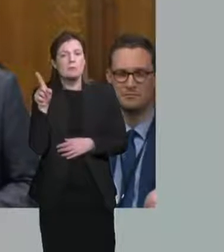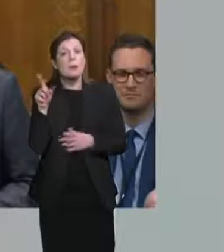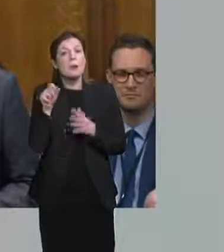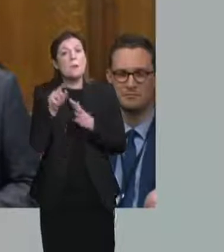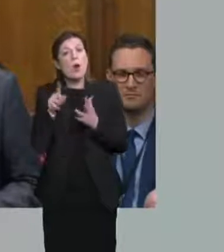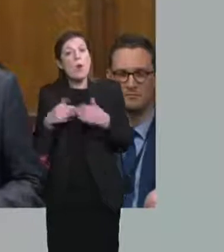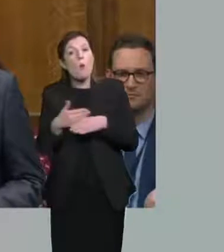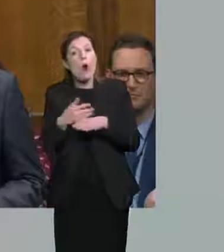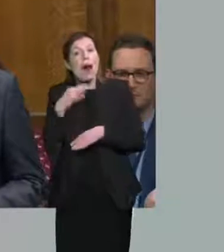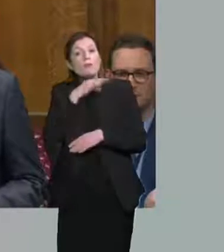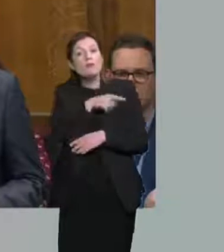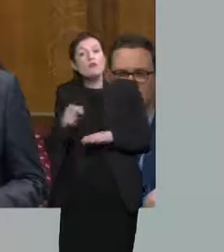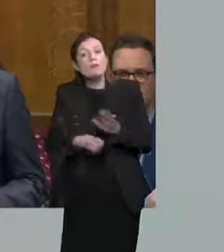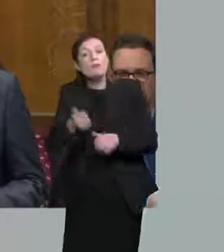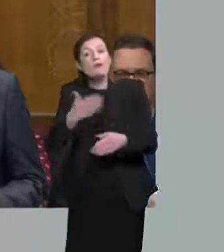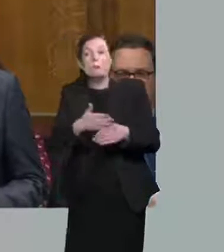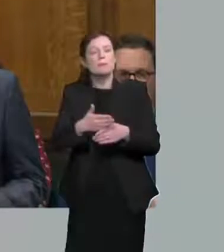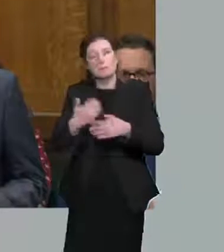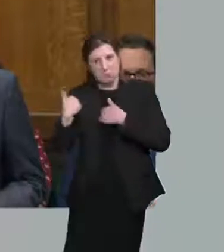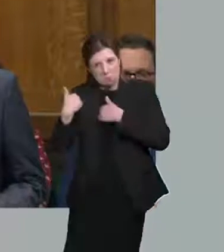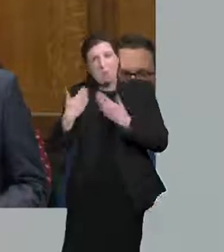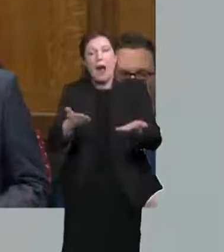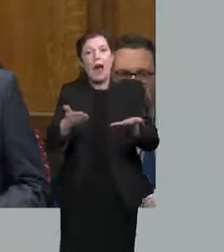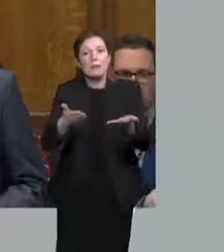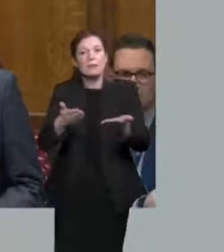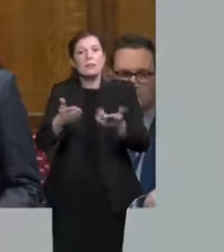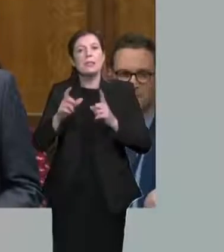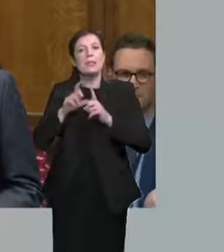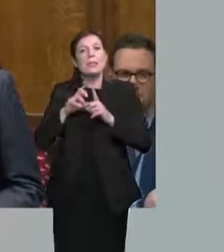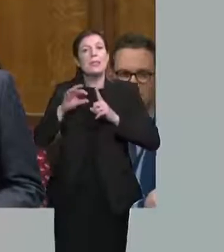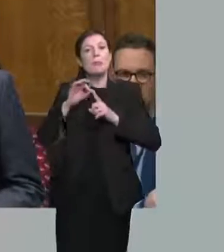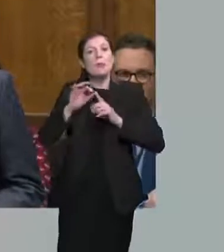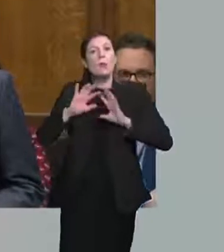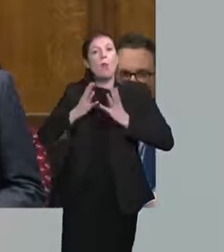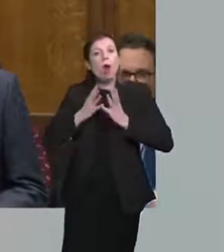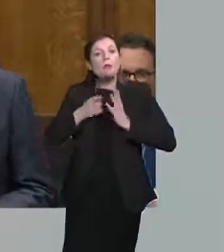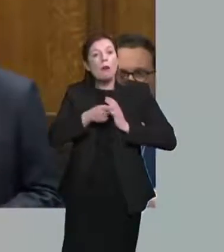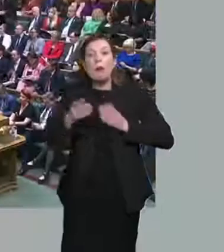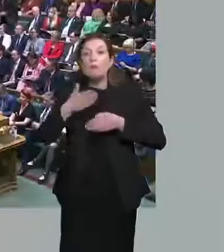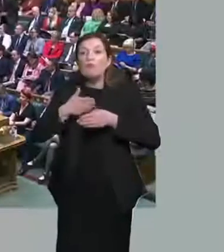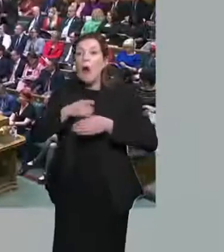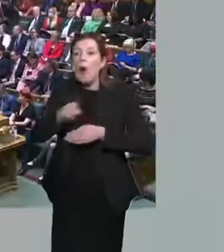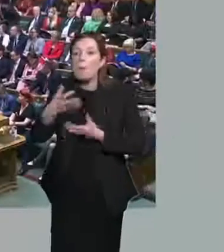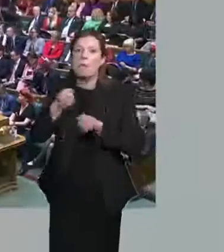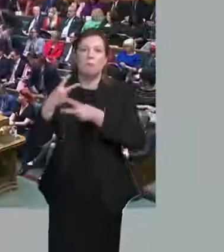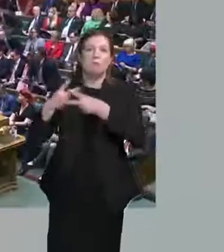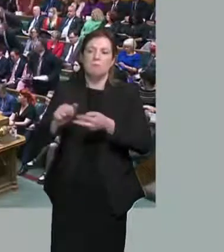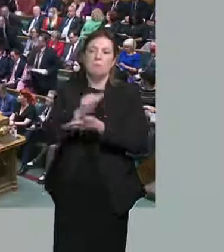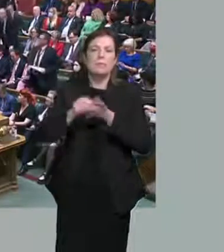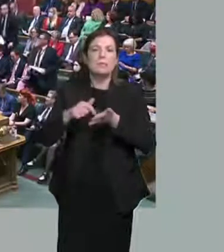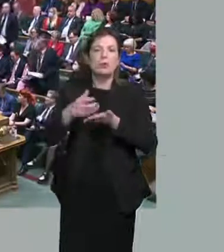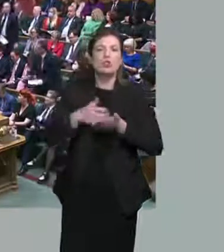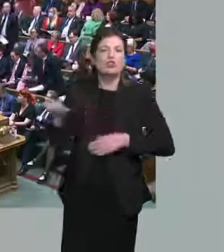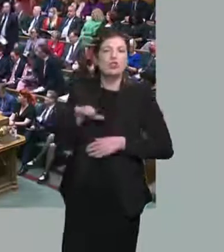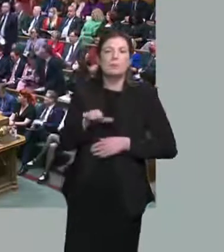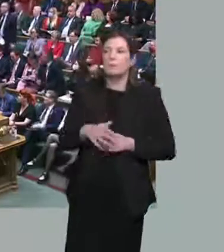P&O workers and guarantee the jobs of DP World workers too? Can I just say,